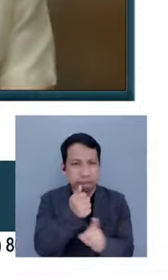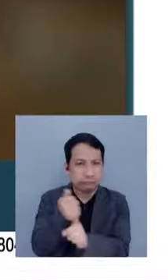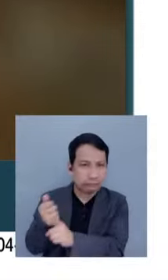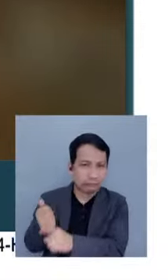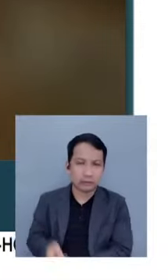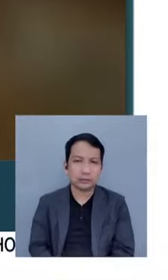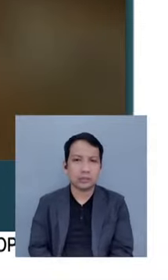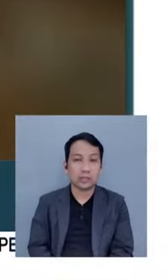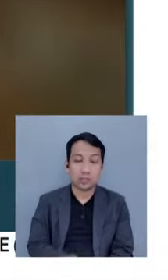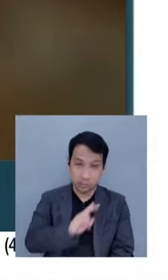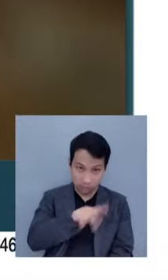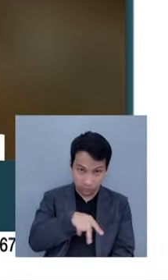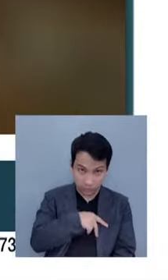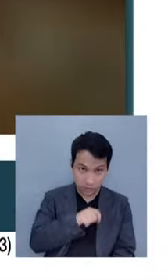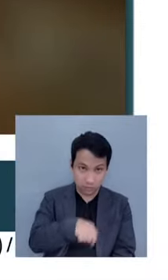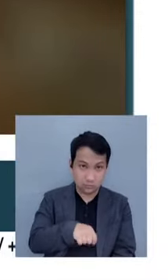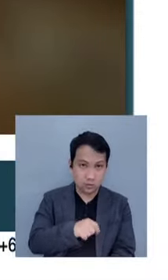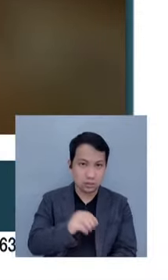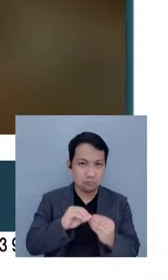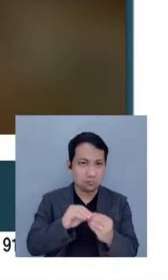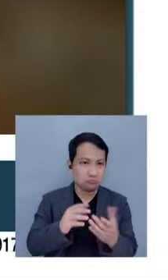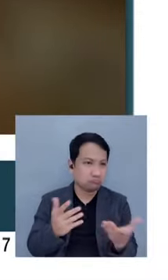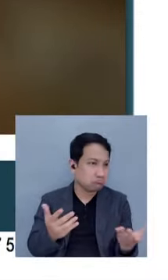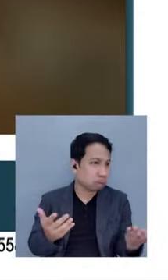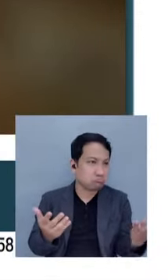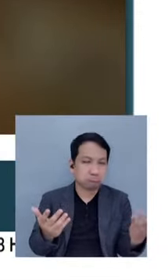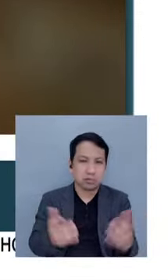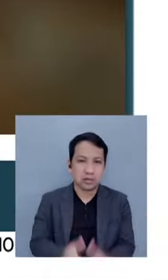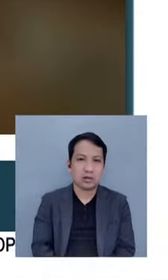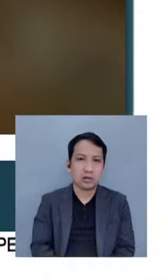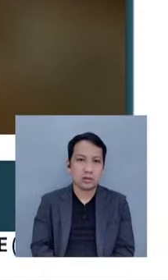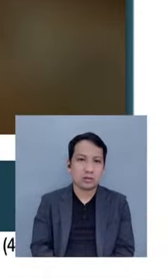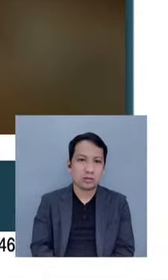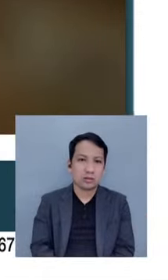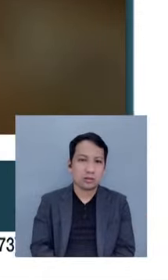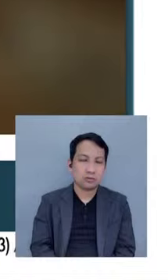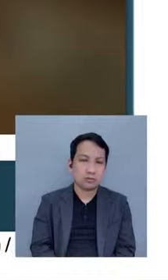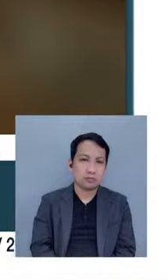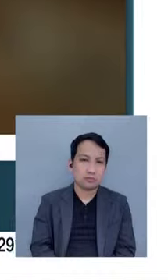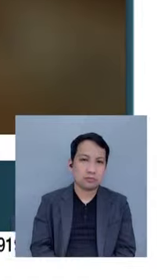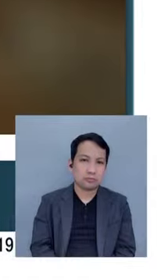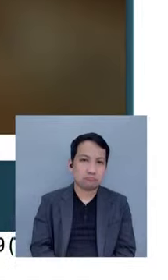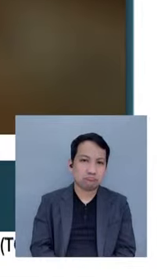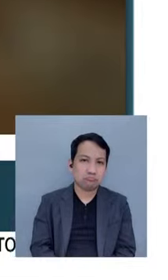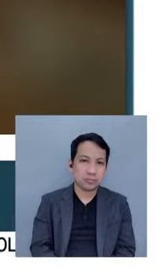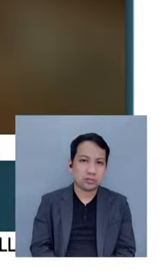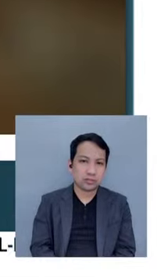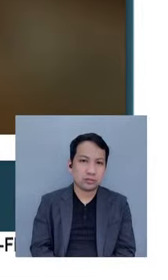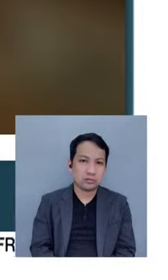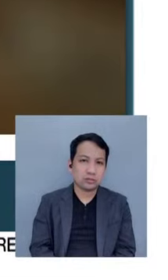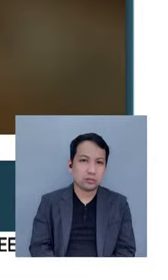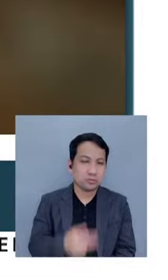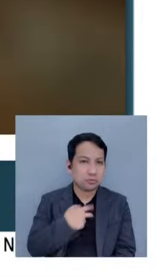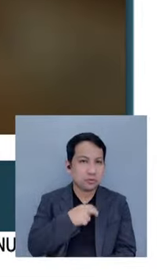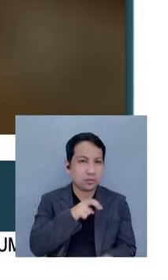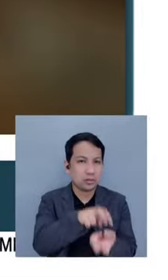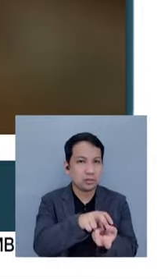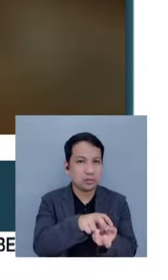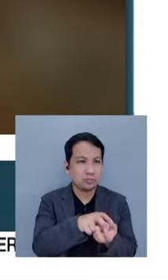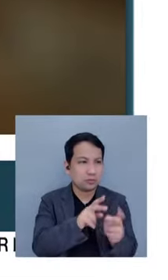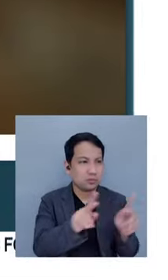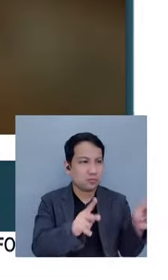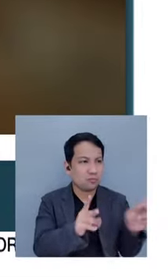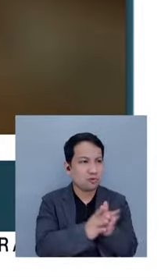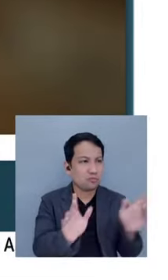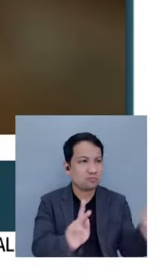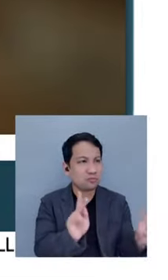personal scale, I think that is more nearer to the sympathies of the public. I